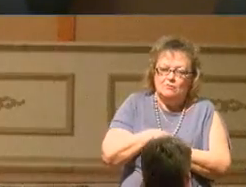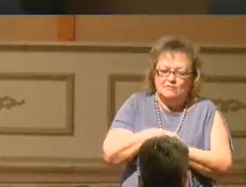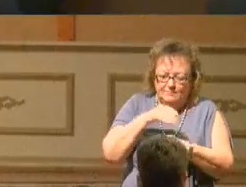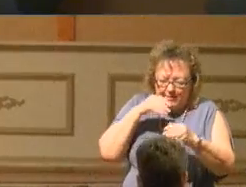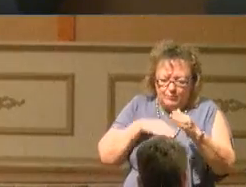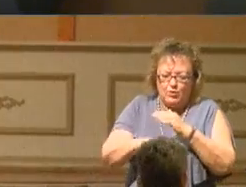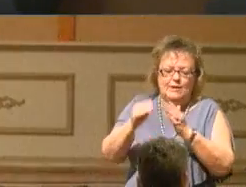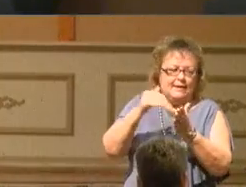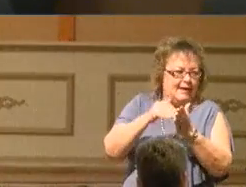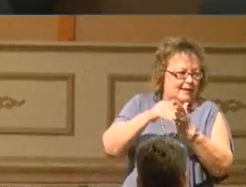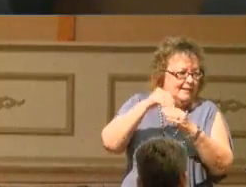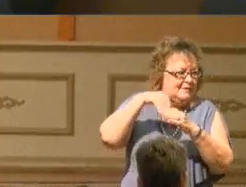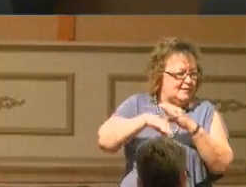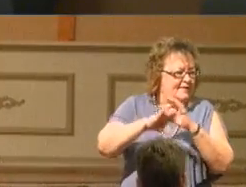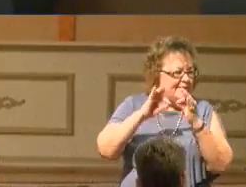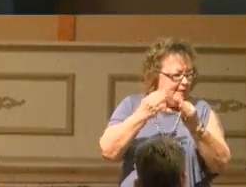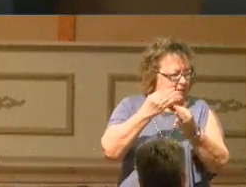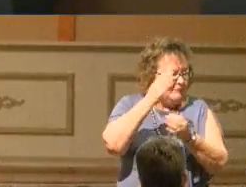of God.